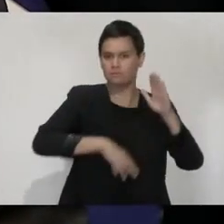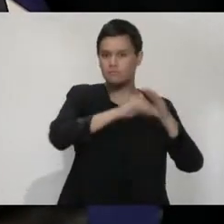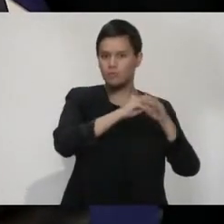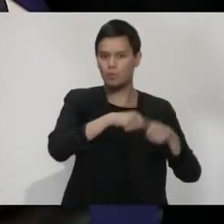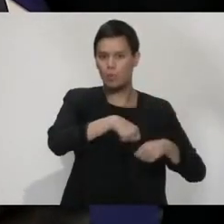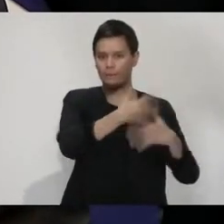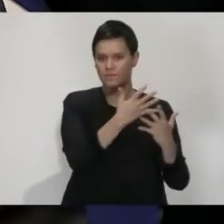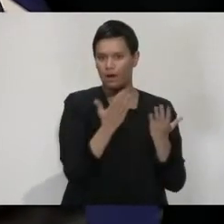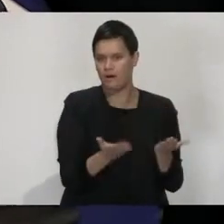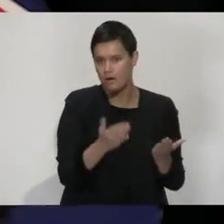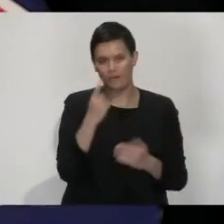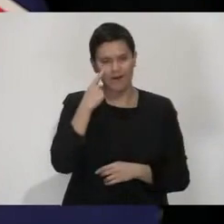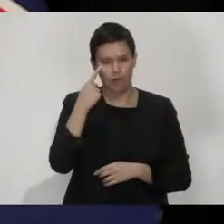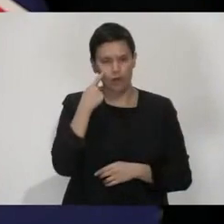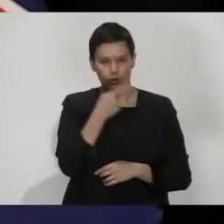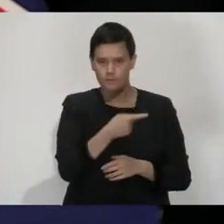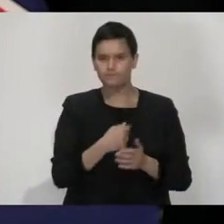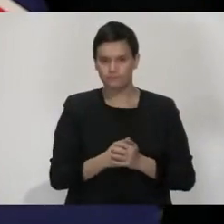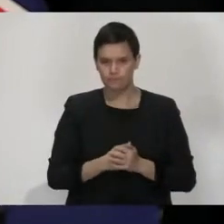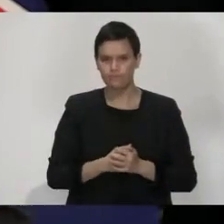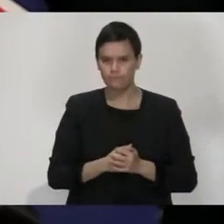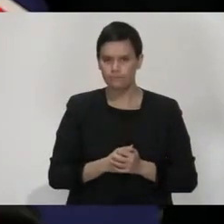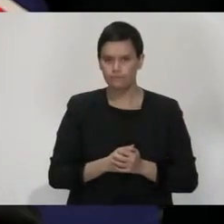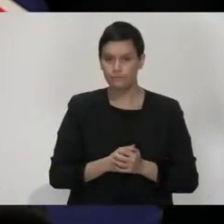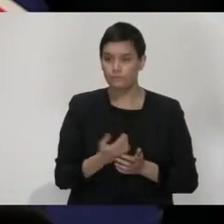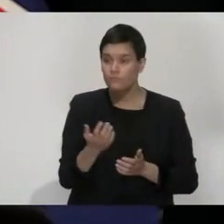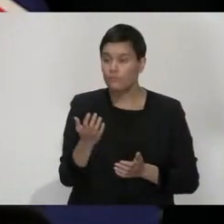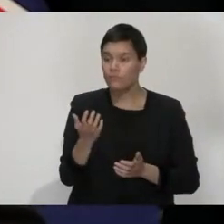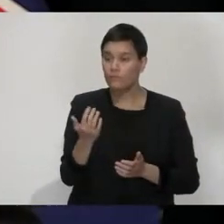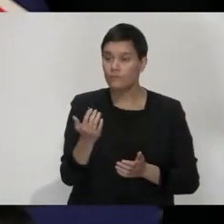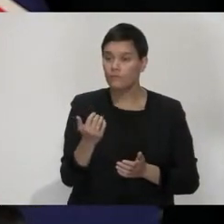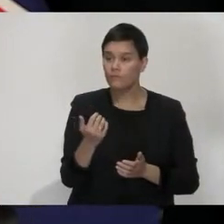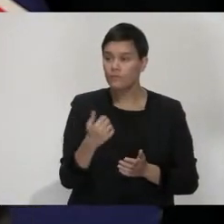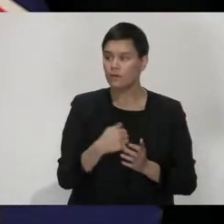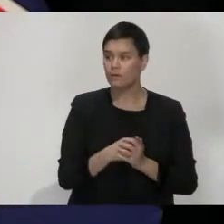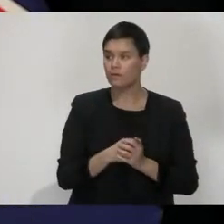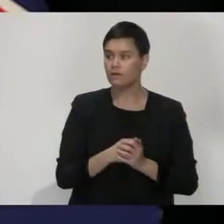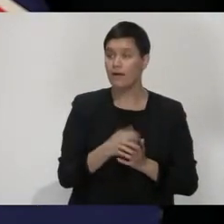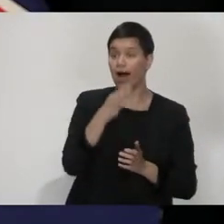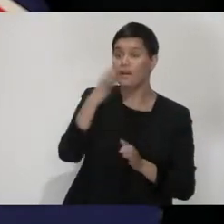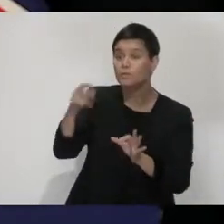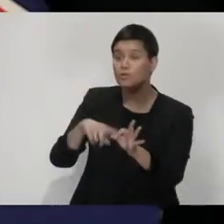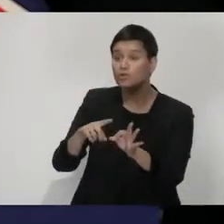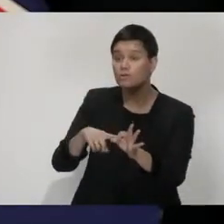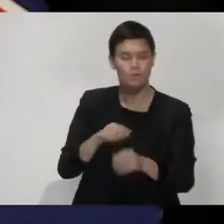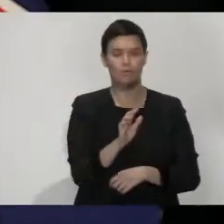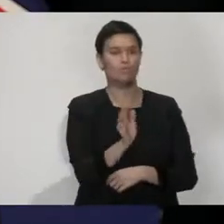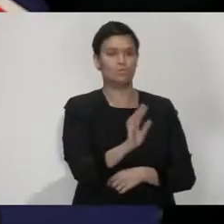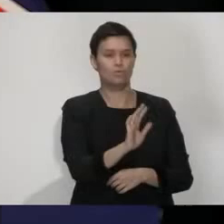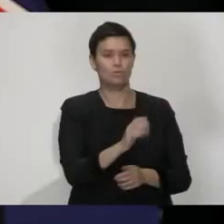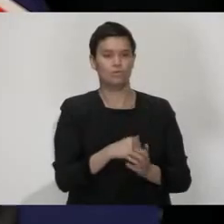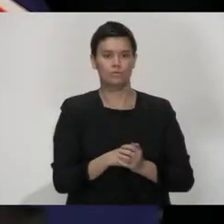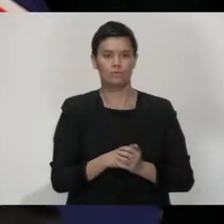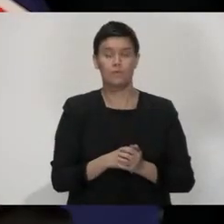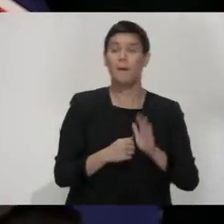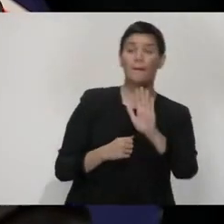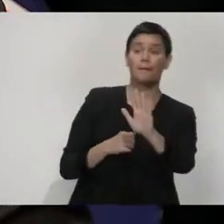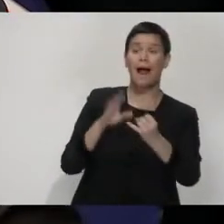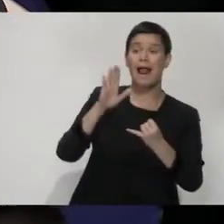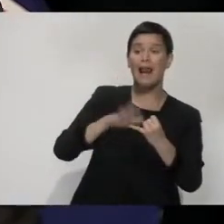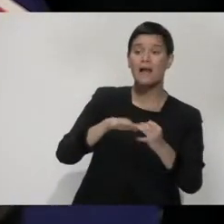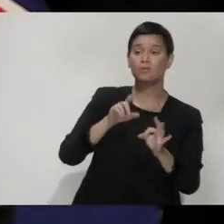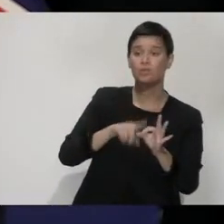Sunday. That's what we want. Did you want a question, Eddie? No. Okay, that's good. Sorry, just quickly, one last question